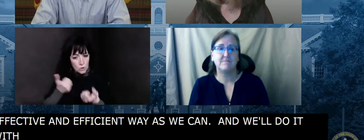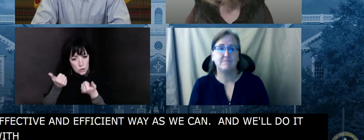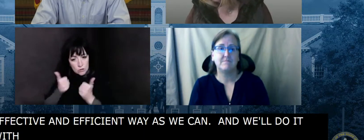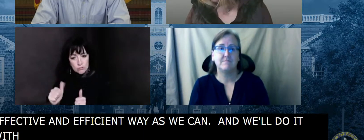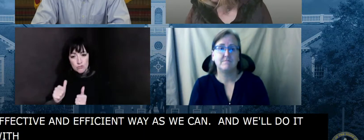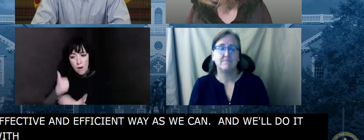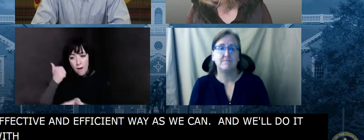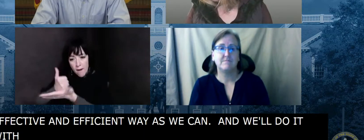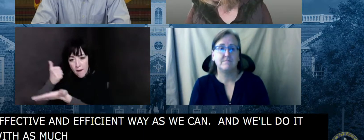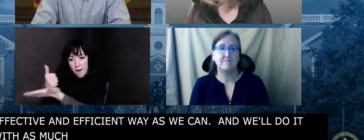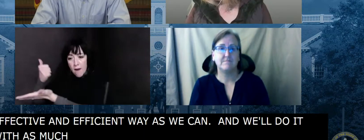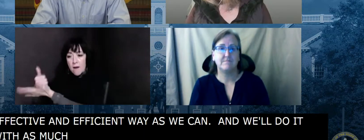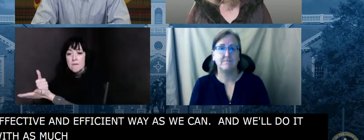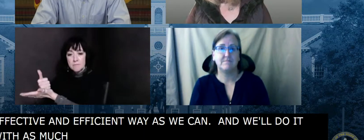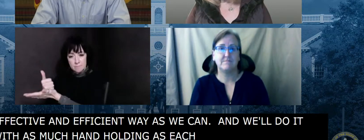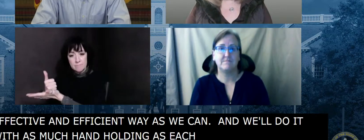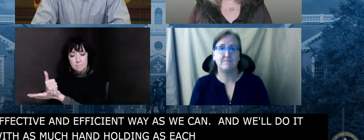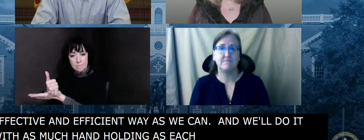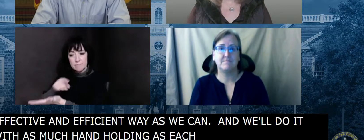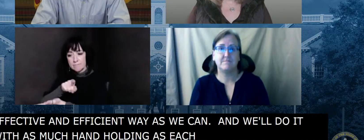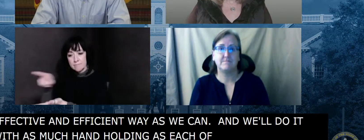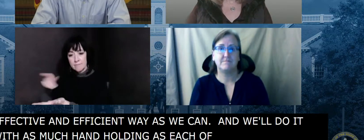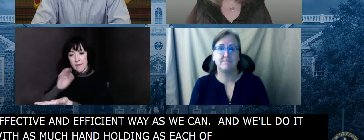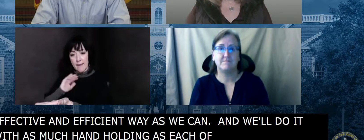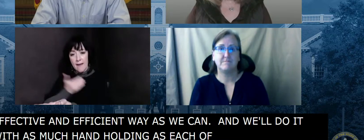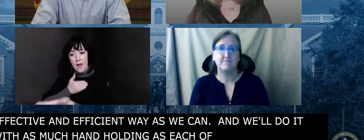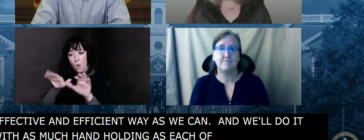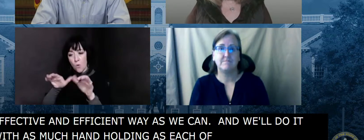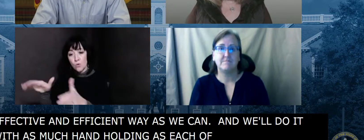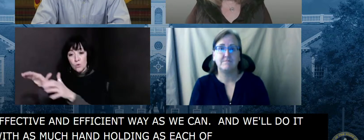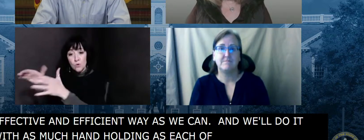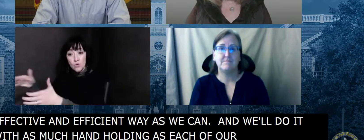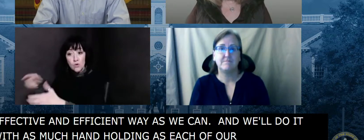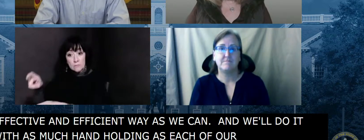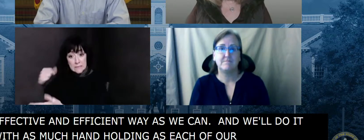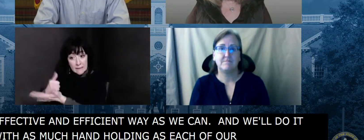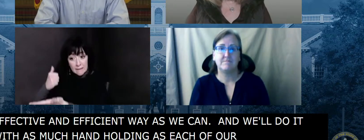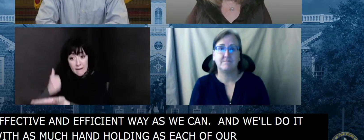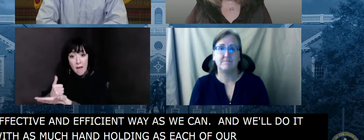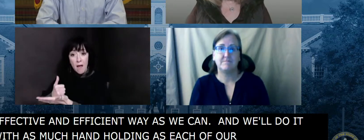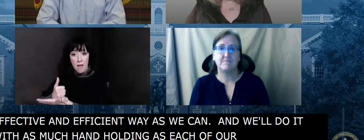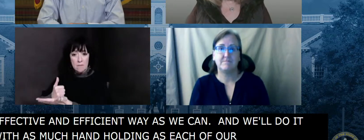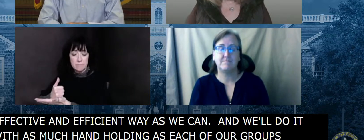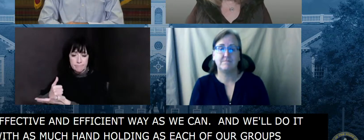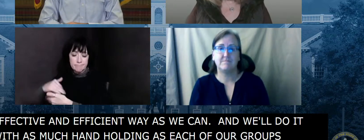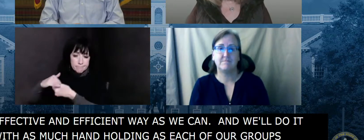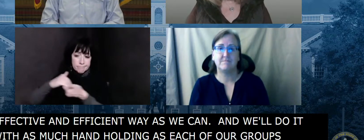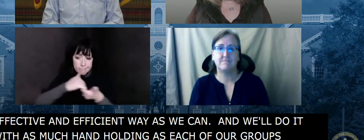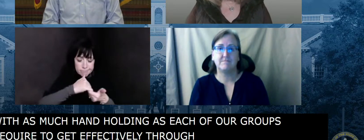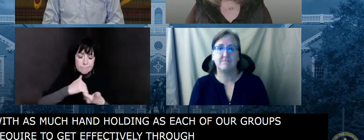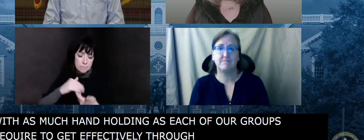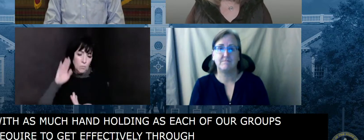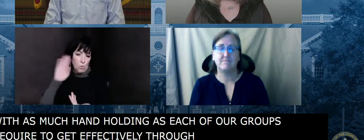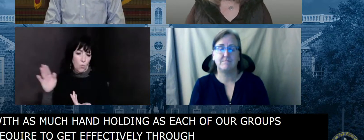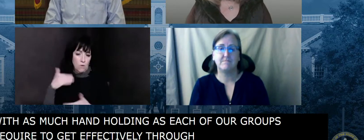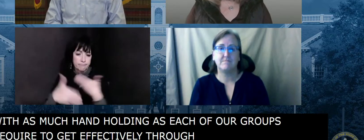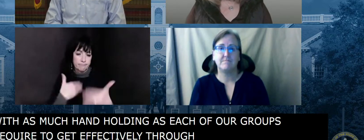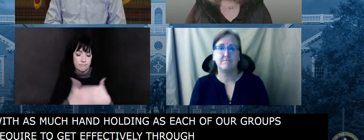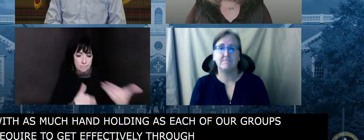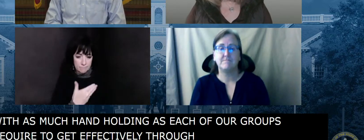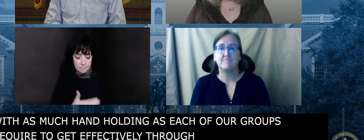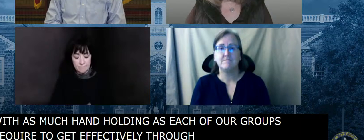each of our groups require to get effectively through the lines. Thank you, Governor. And